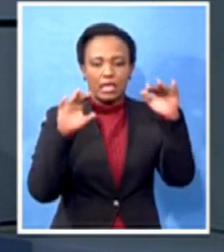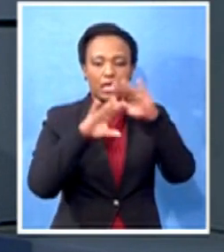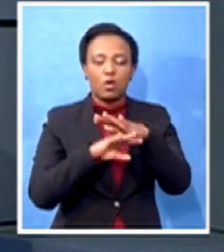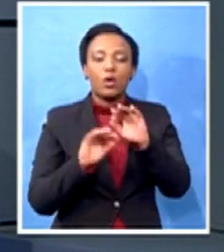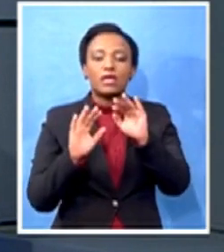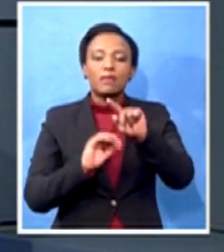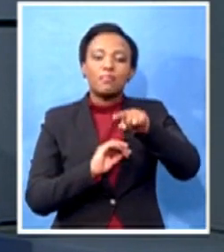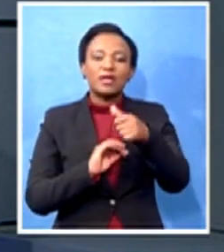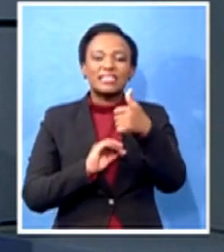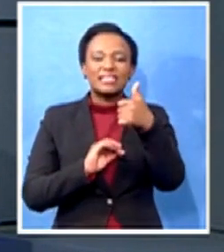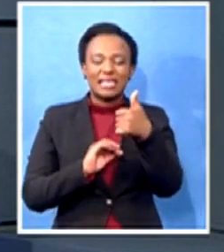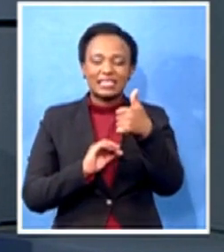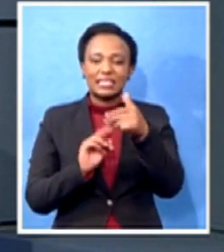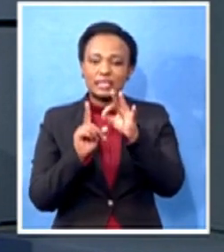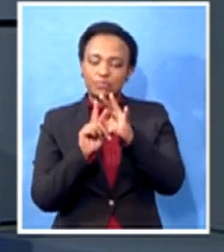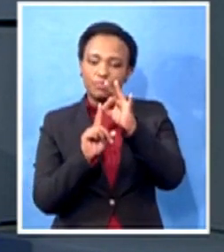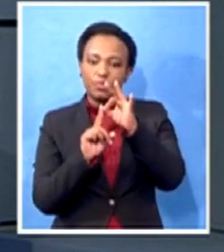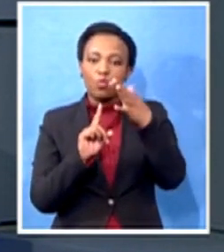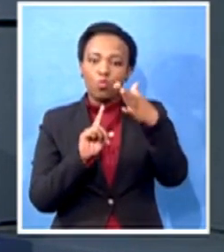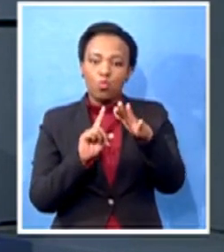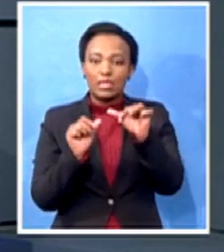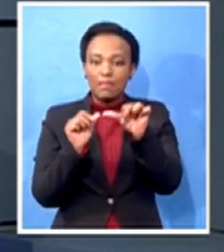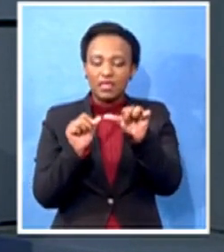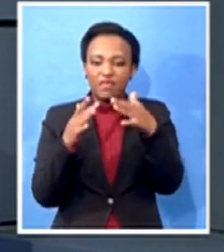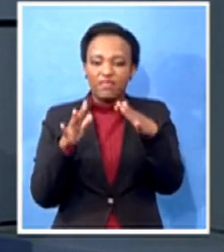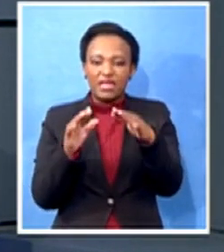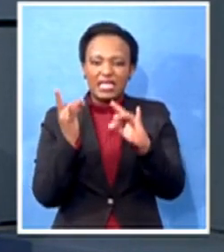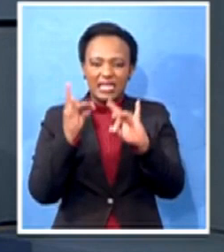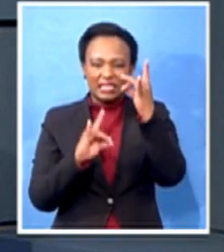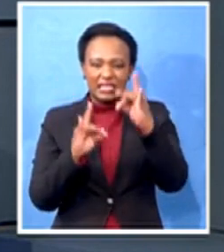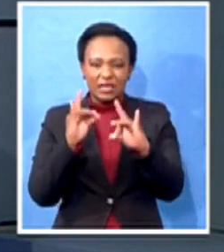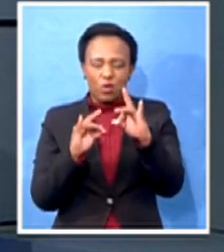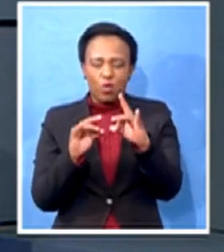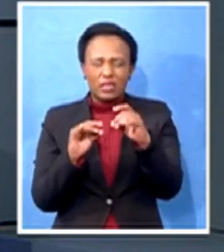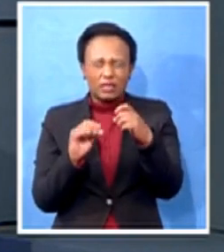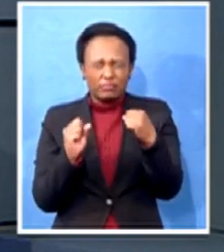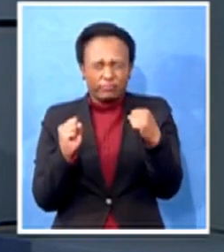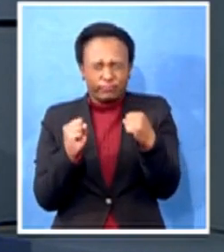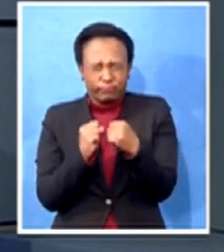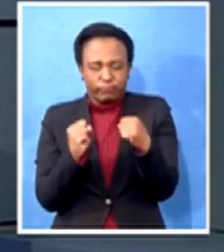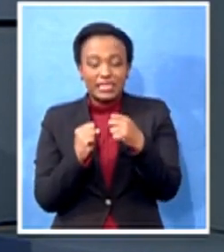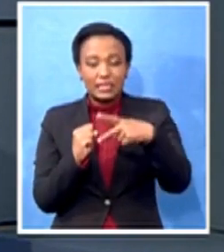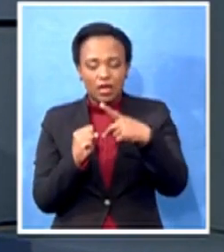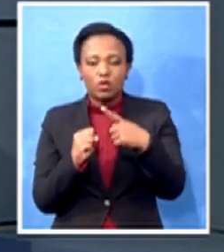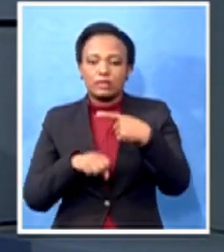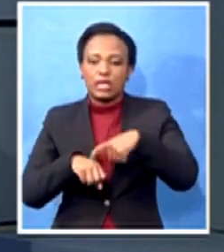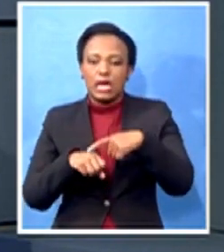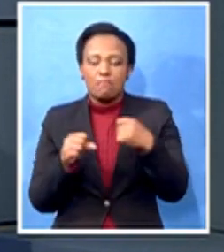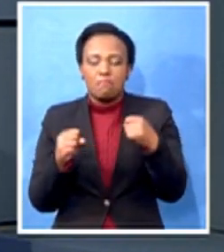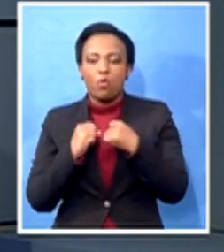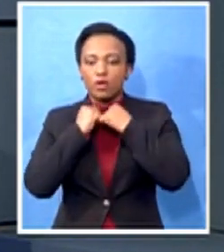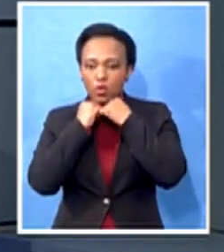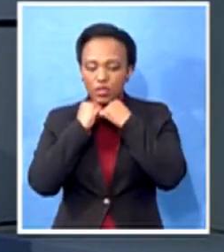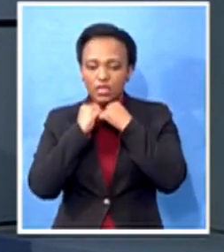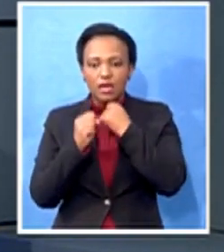was measured in the city was second coldest day. It was the second coldest day for August ever recorded. Now, in the